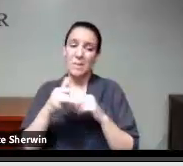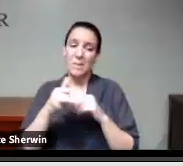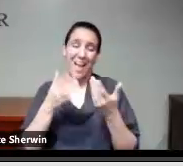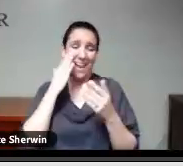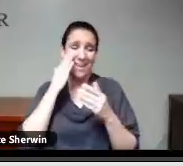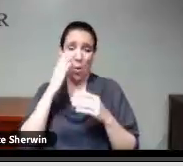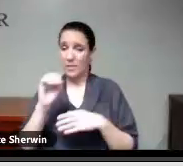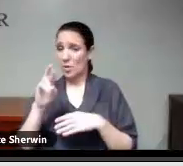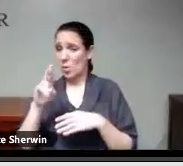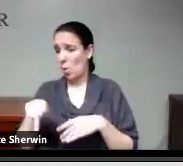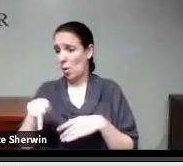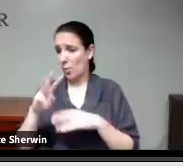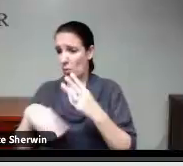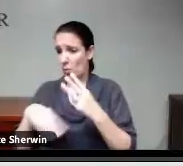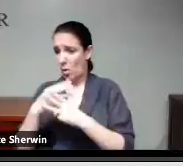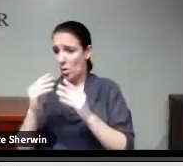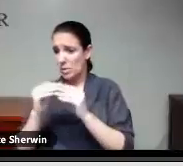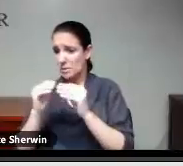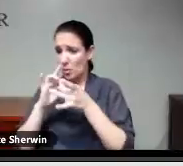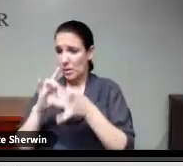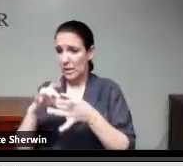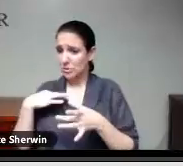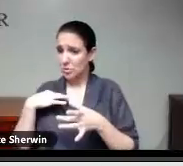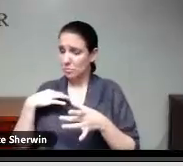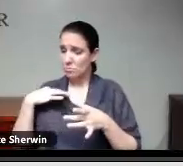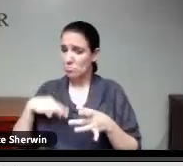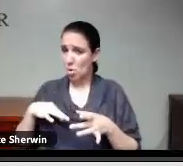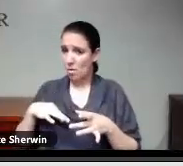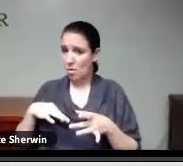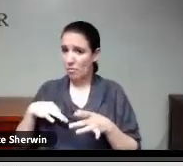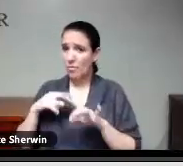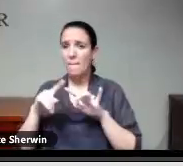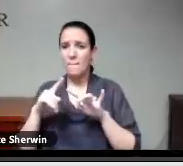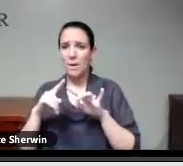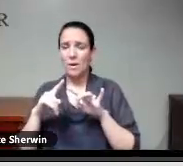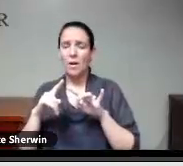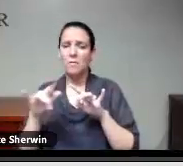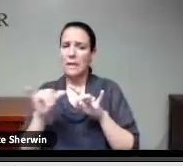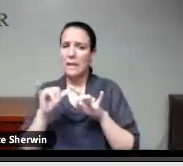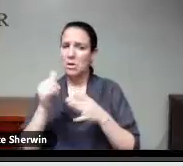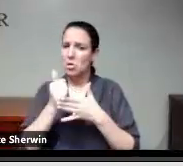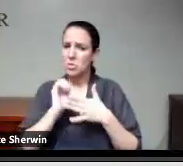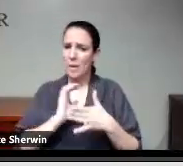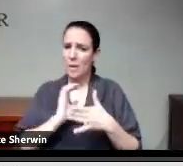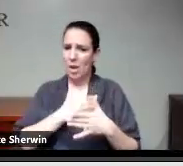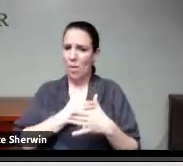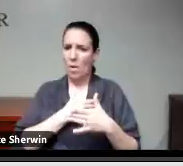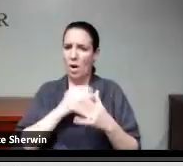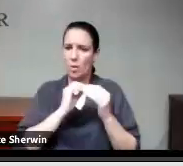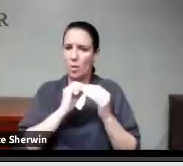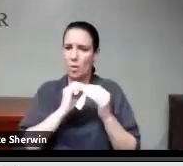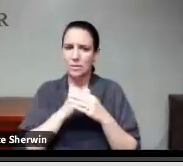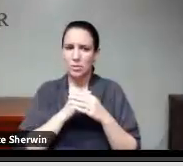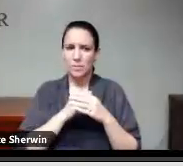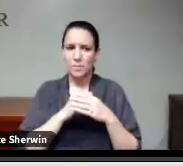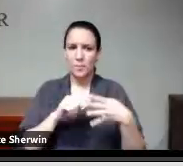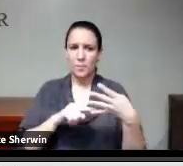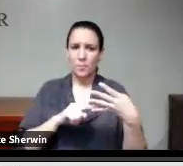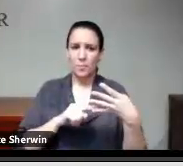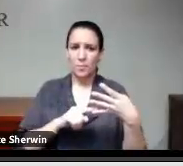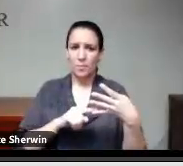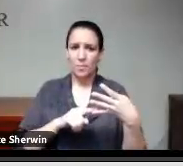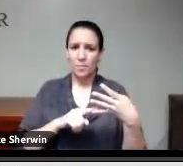really have some potential in our organizations as well. And then the level 4 evaluations, do participants report that